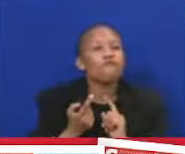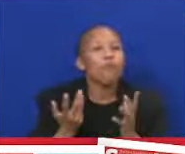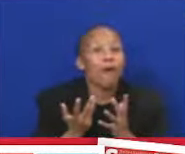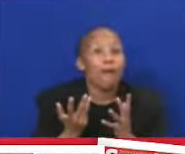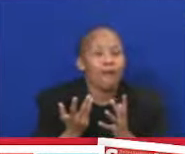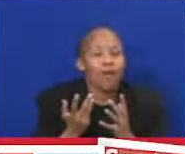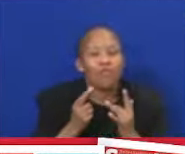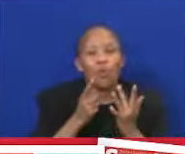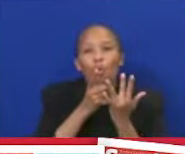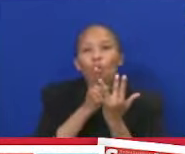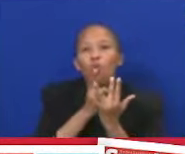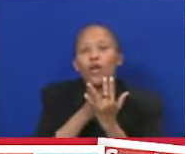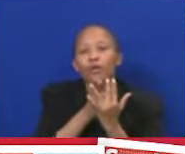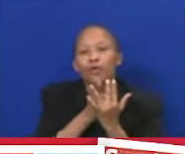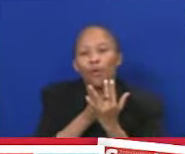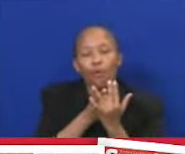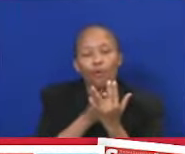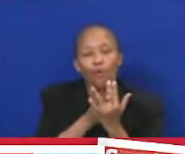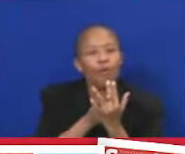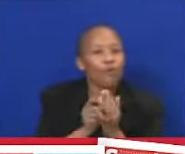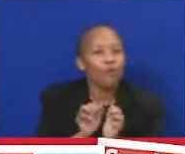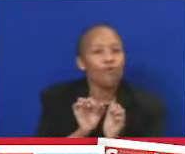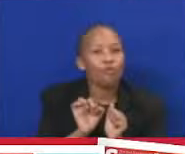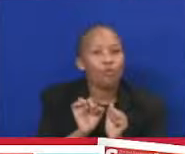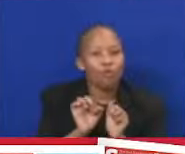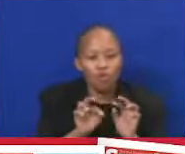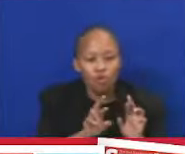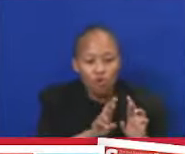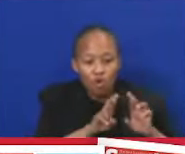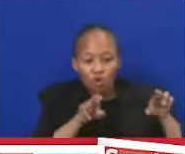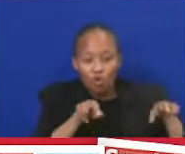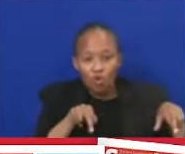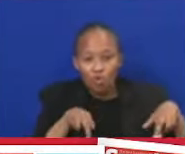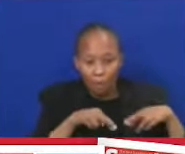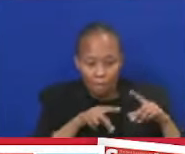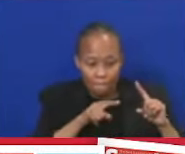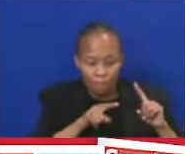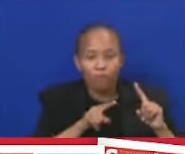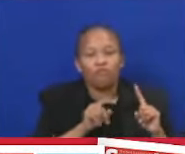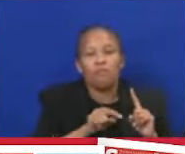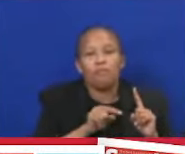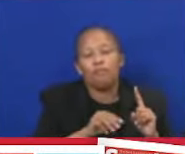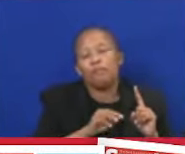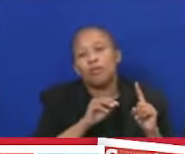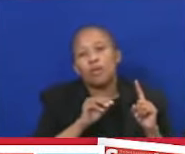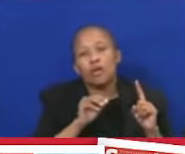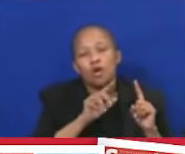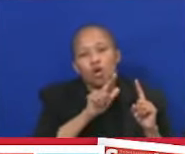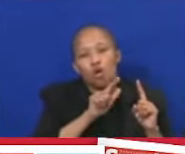the room of Mr. Yusufu Mtupanyama. Thank you, Commissioners.